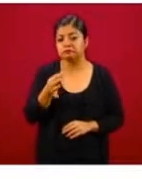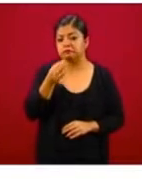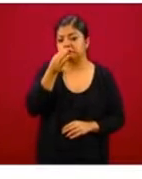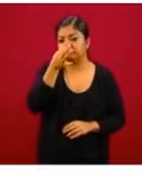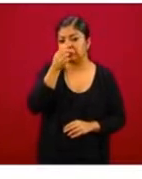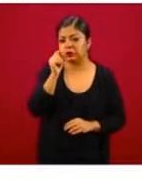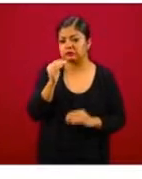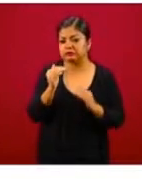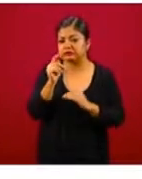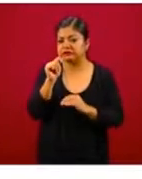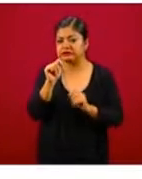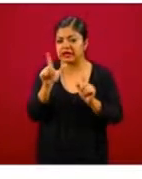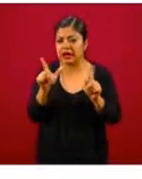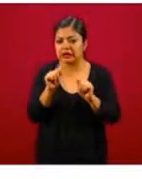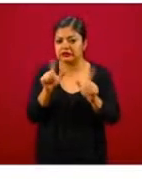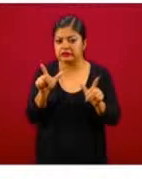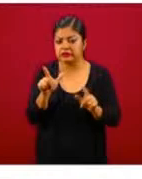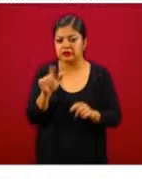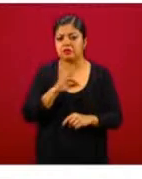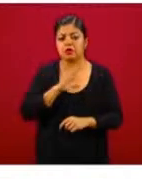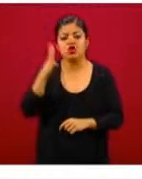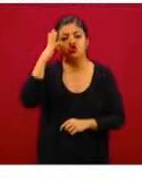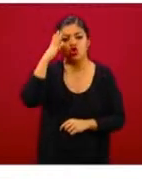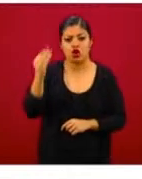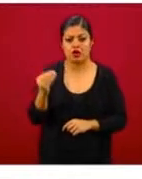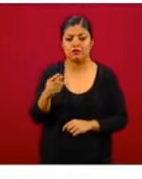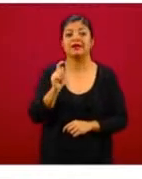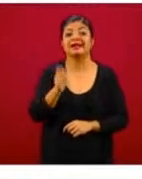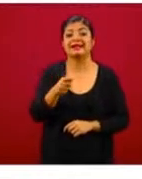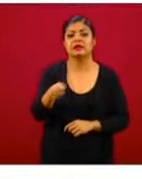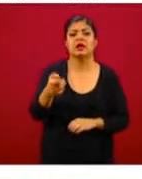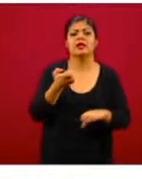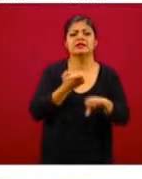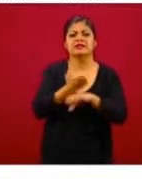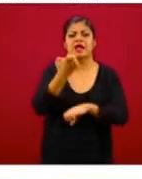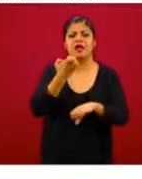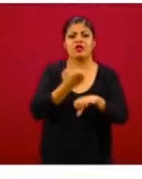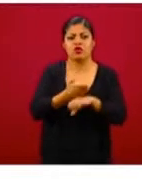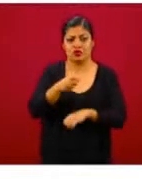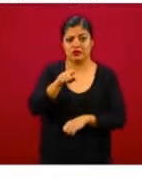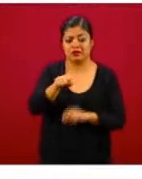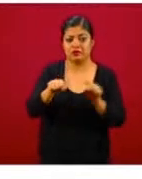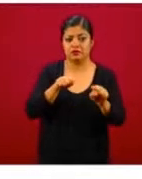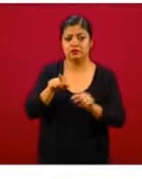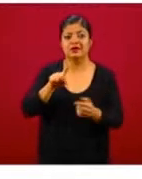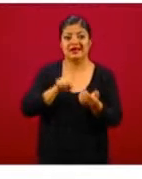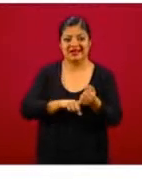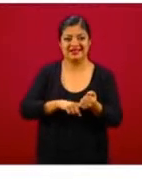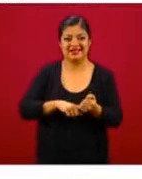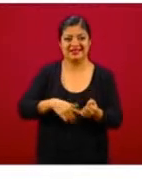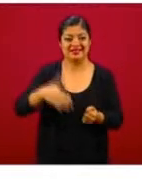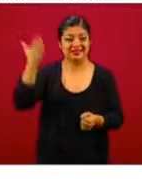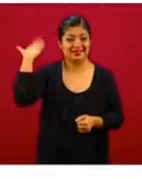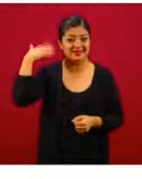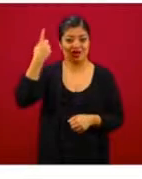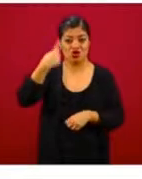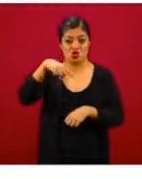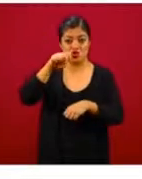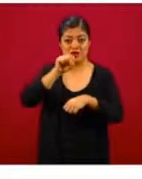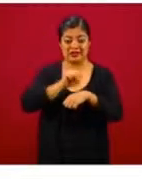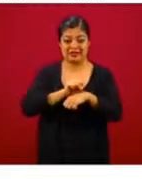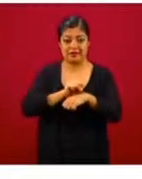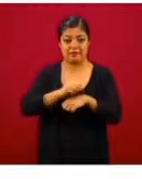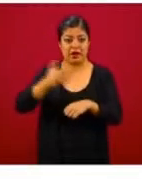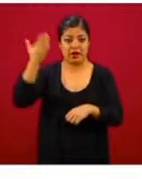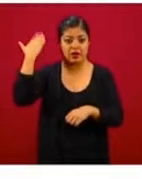Querétaro, it's basically Tlaxcala, or we can also say Coahuila. Those are states